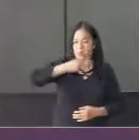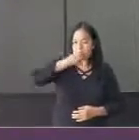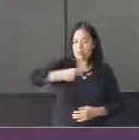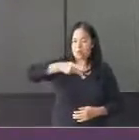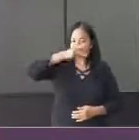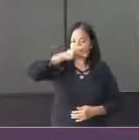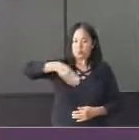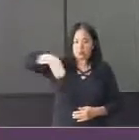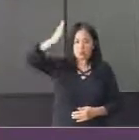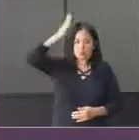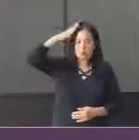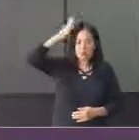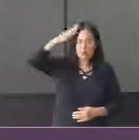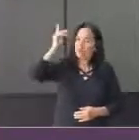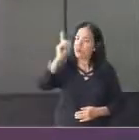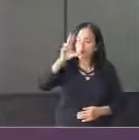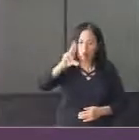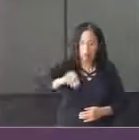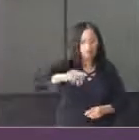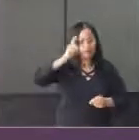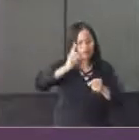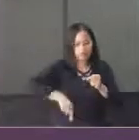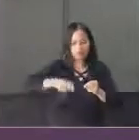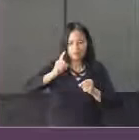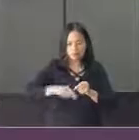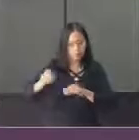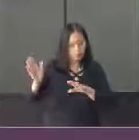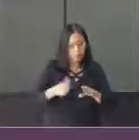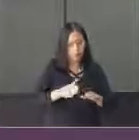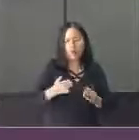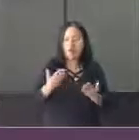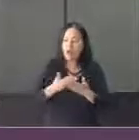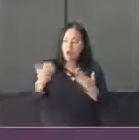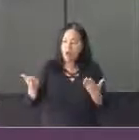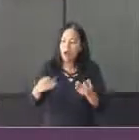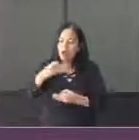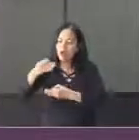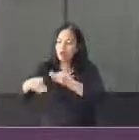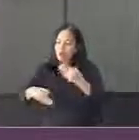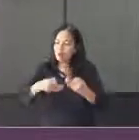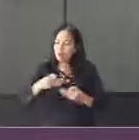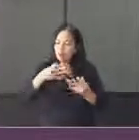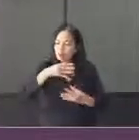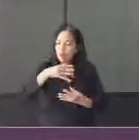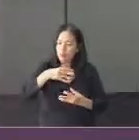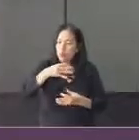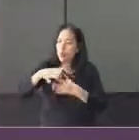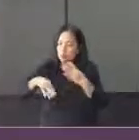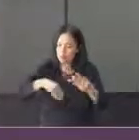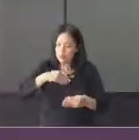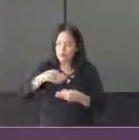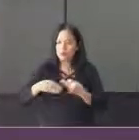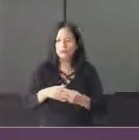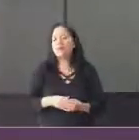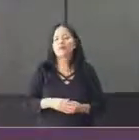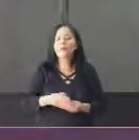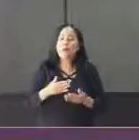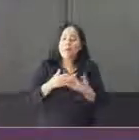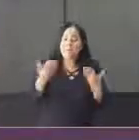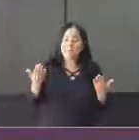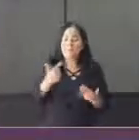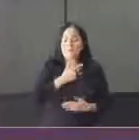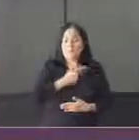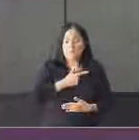the patriarchal decisions and the way we work internally. Finally,